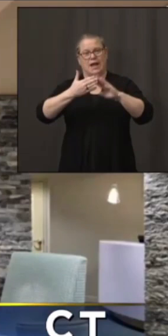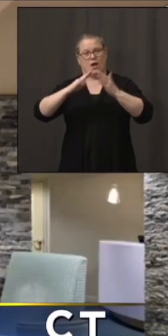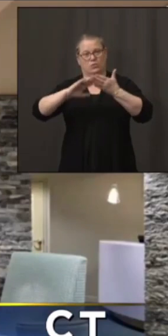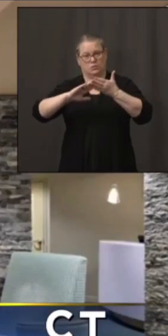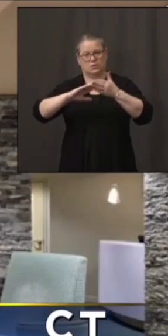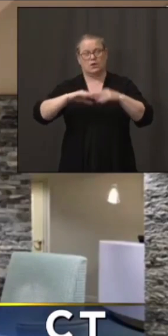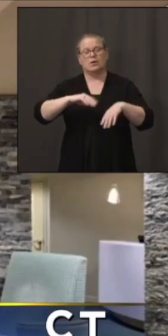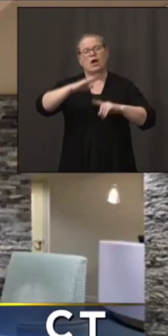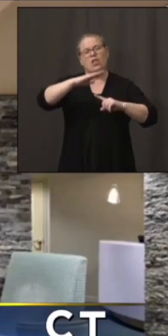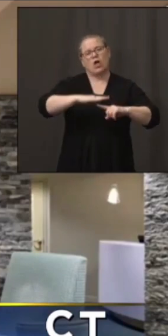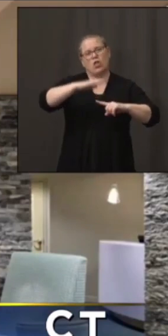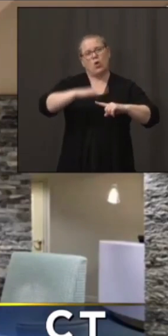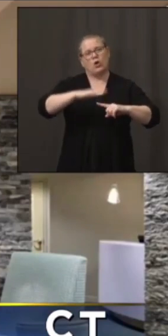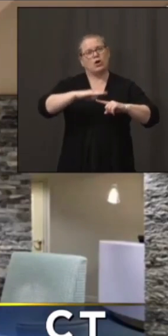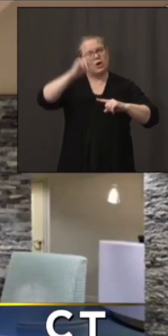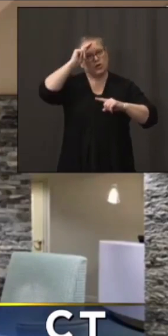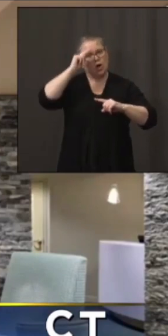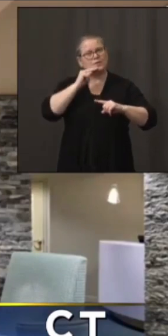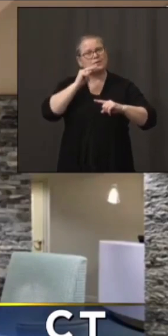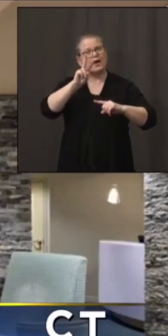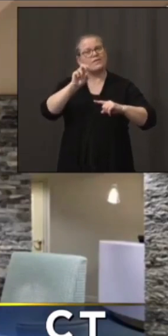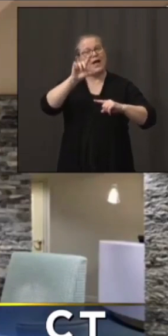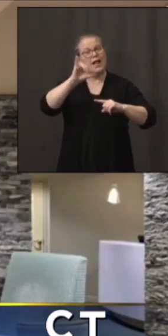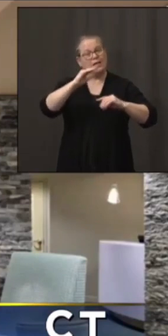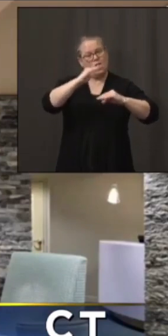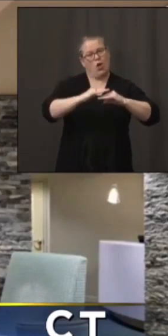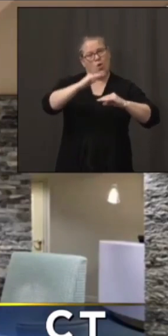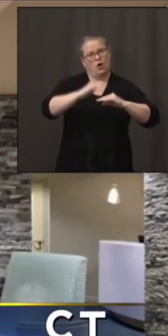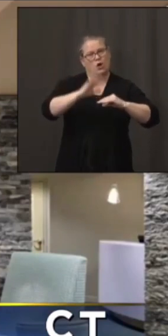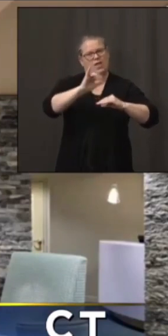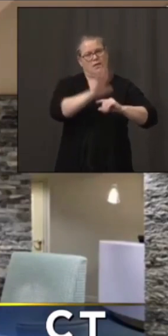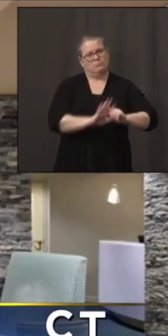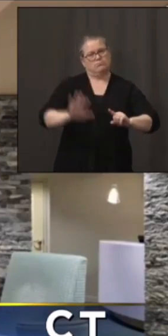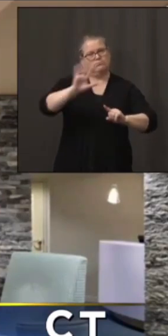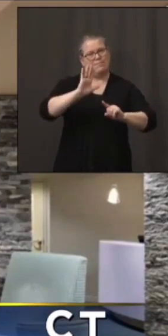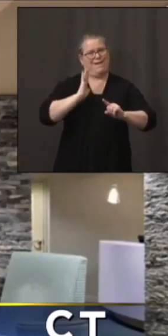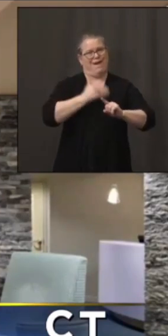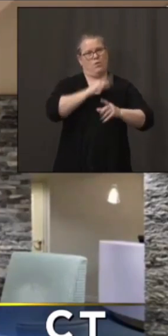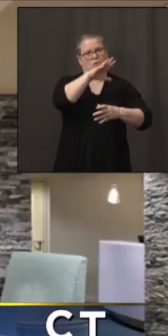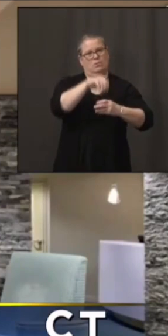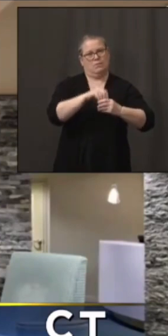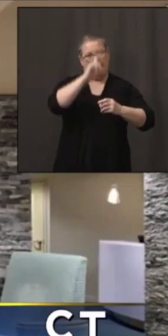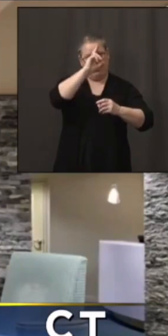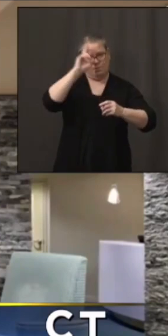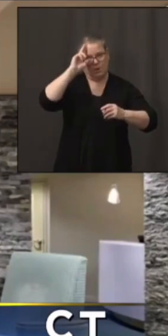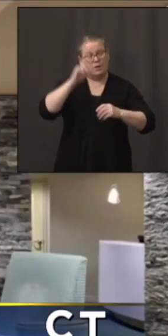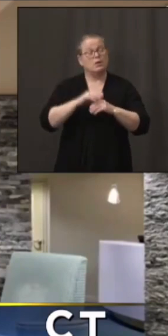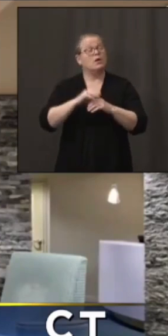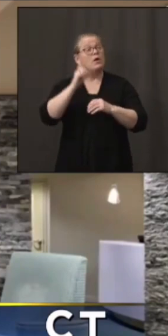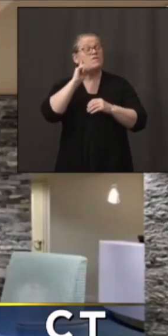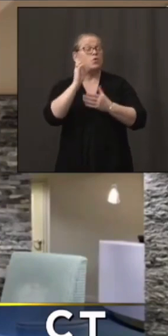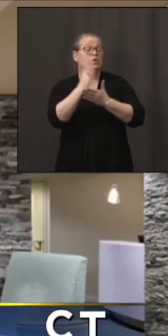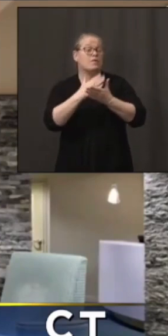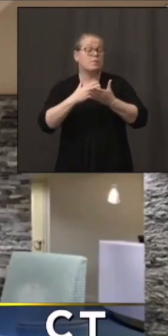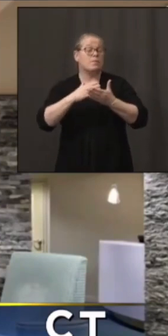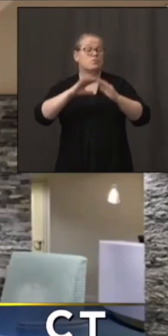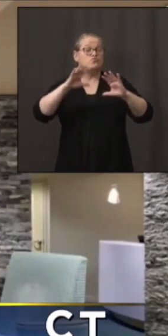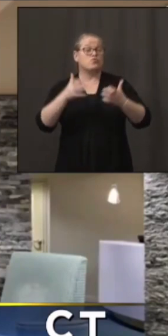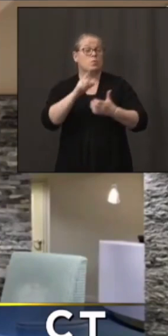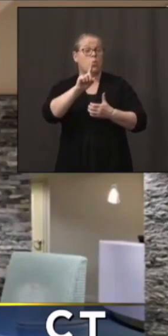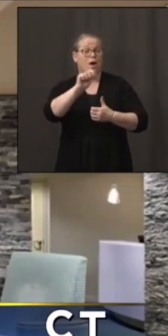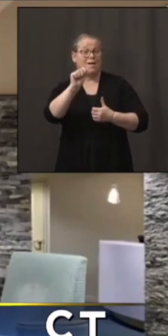Naugatuck Valley. But at least in phase 1A, we've been vaccinating frontline